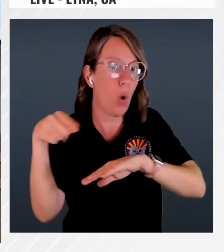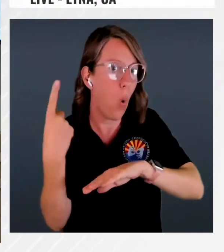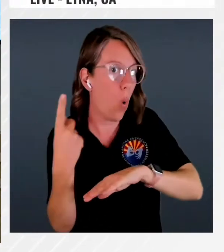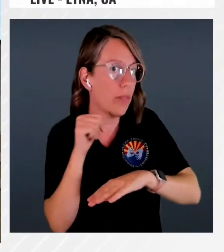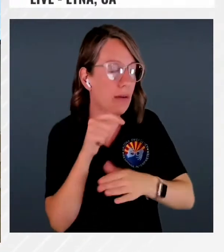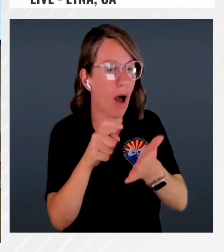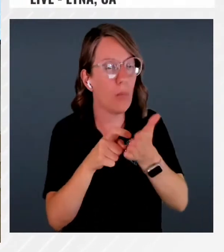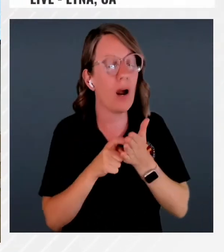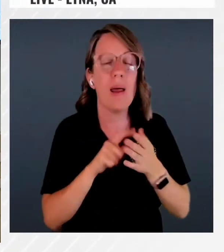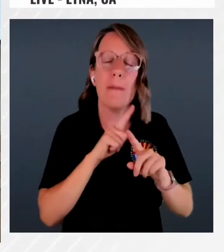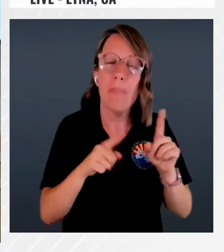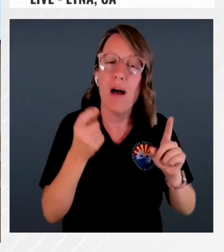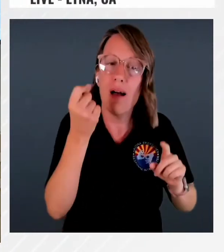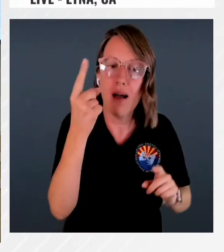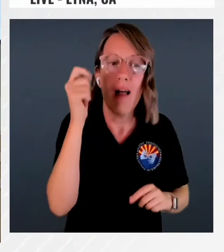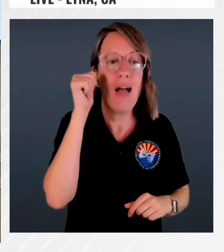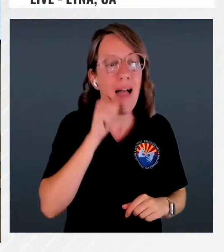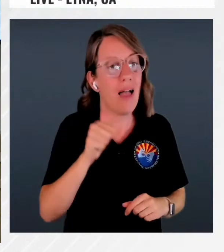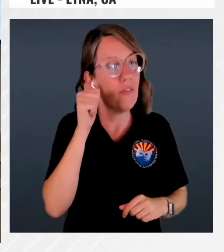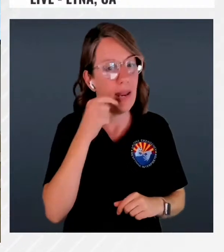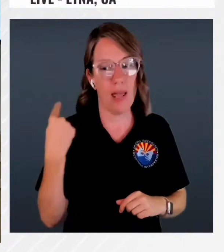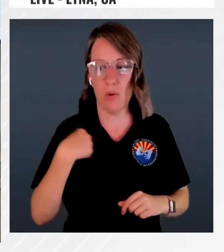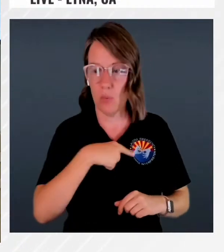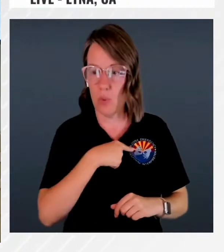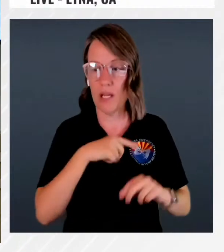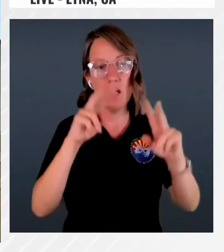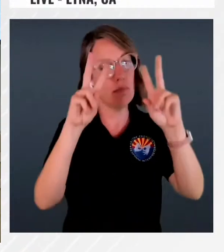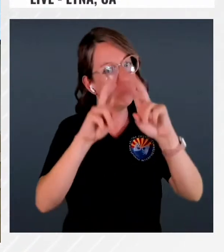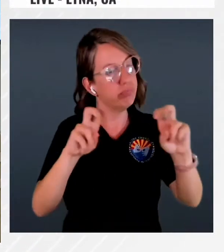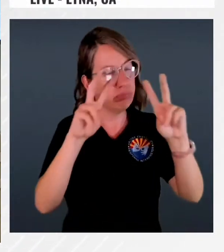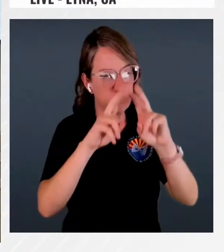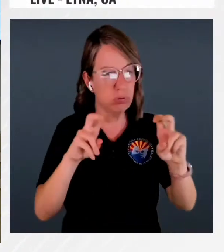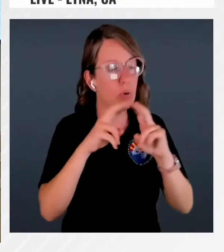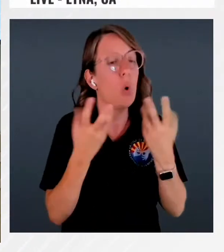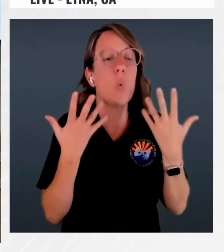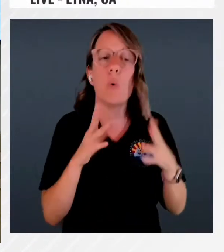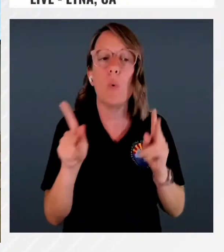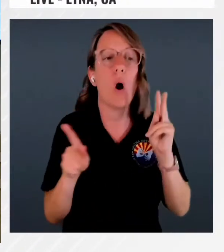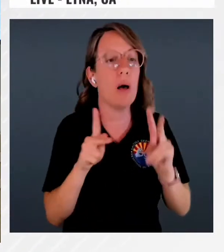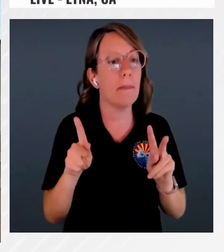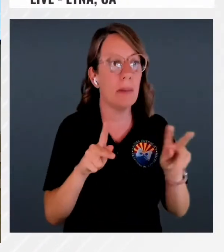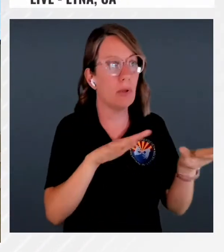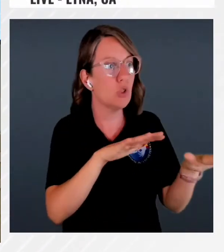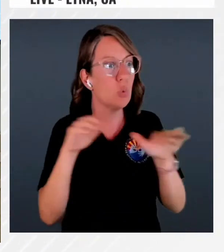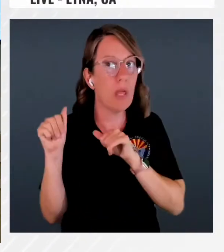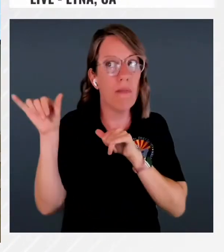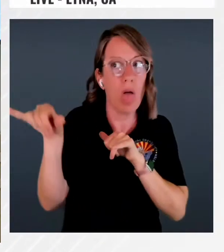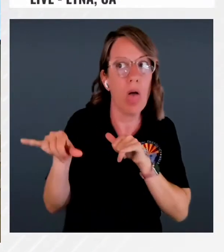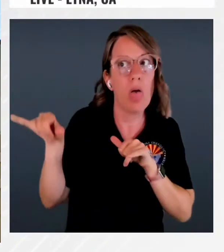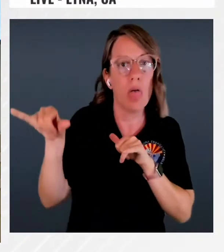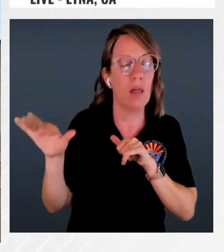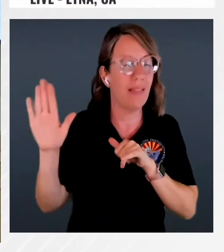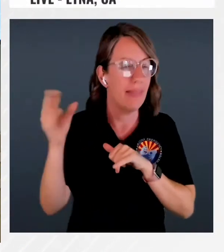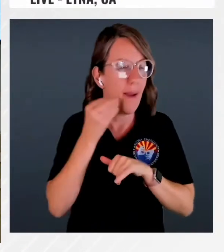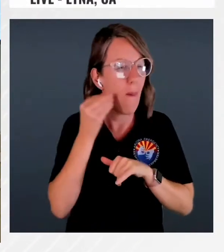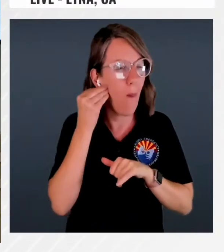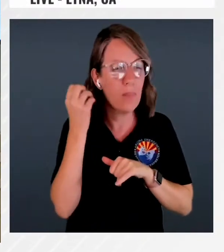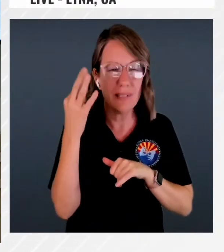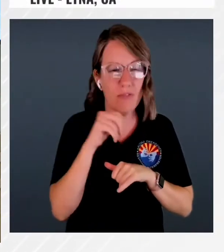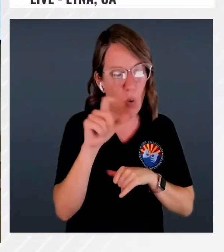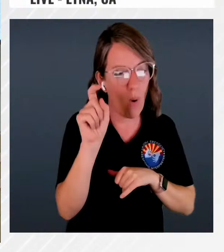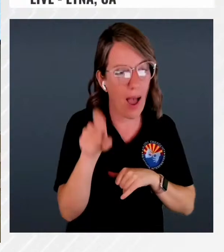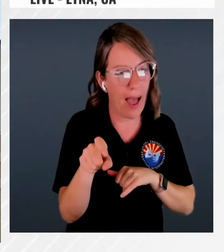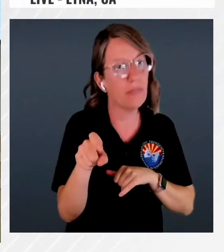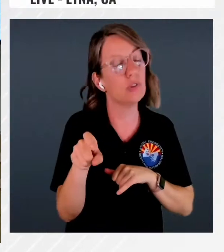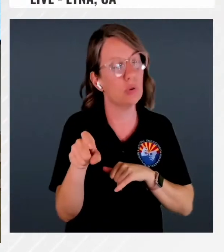don't want people to be out of their homes for any longer than possible. So just recognize that. We ask that people just be patient with us. We are trying as quick as